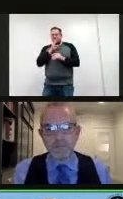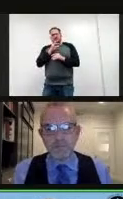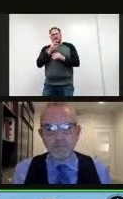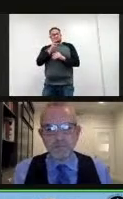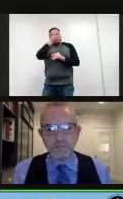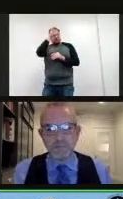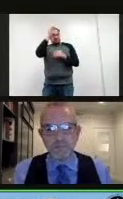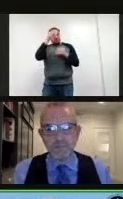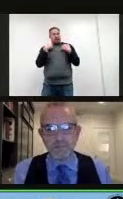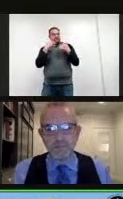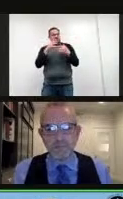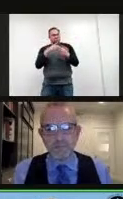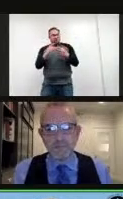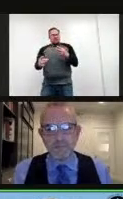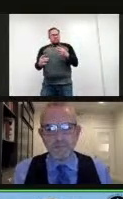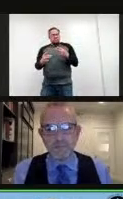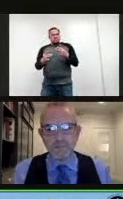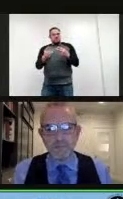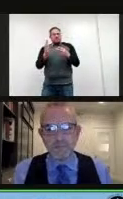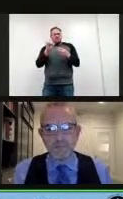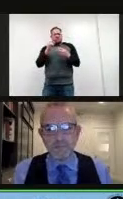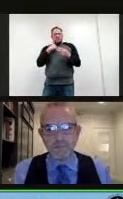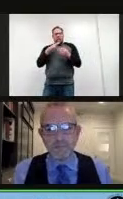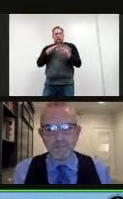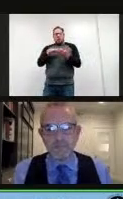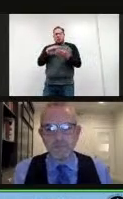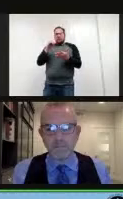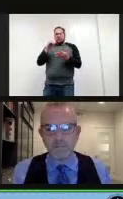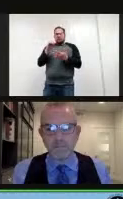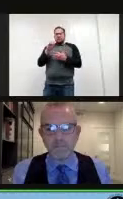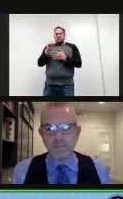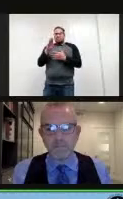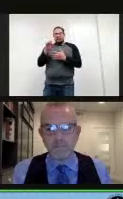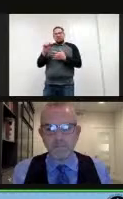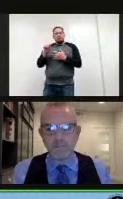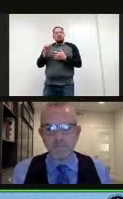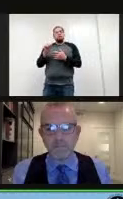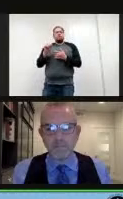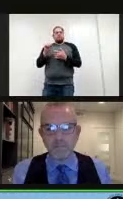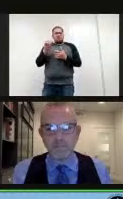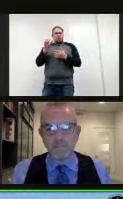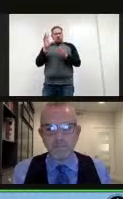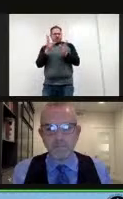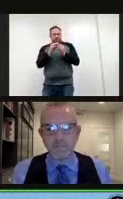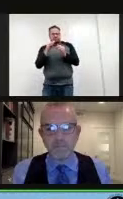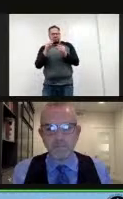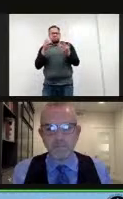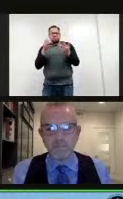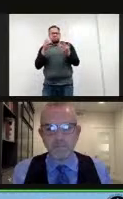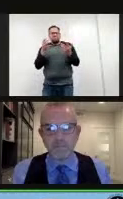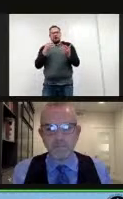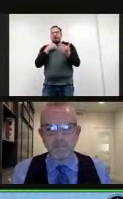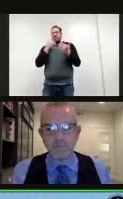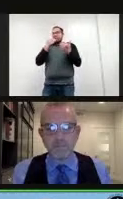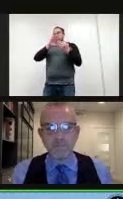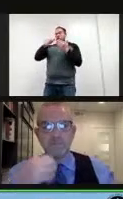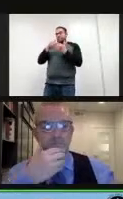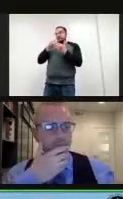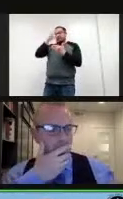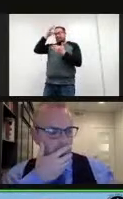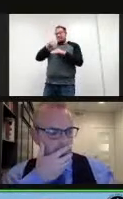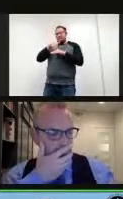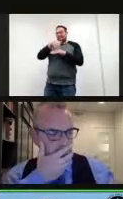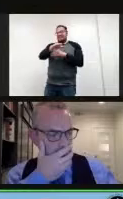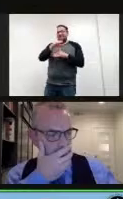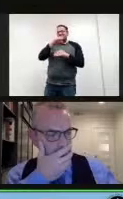choice. That's what I learned in the OSBA conference. So in a way, I thank all the parents for sending their children to